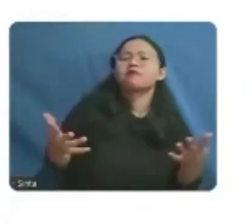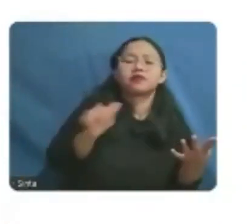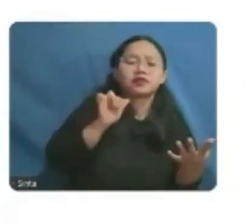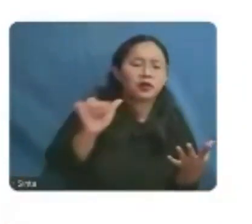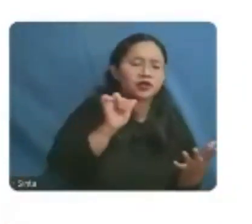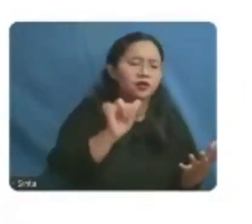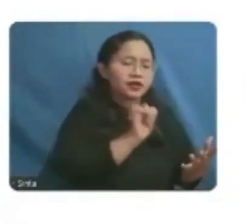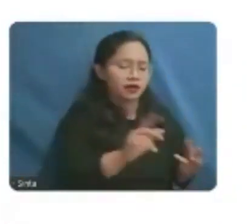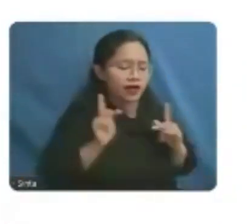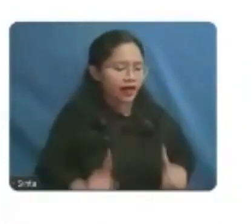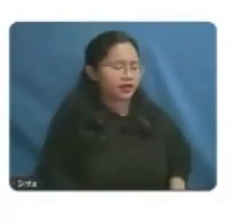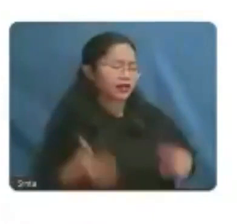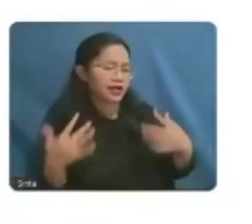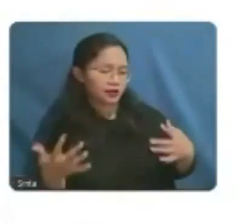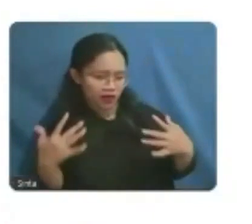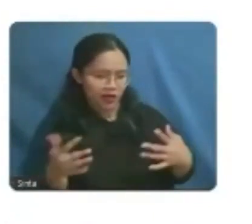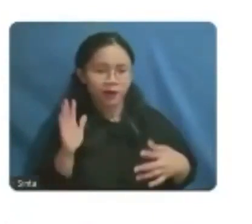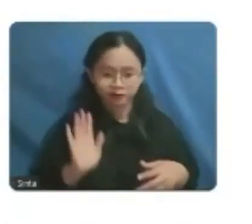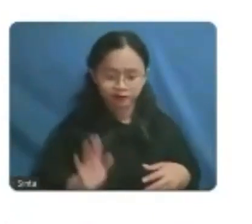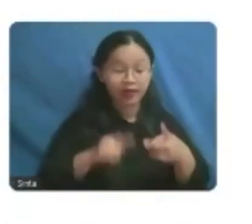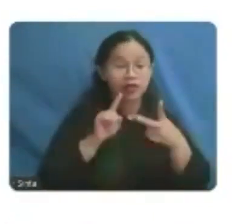And so we need to look at the